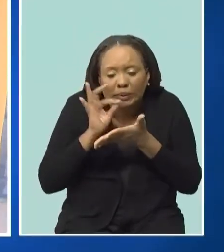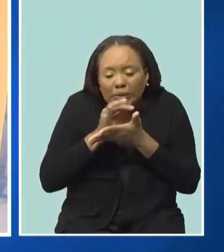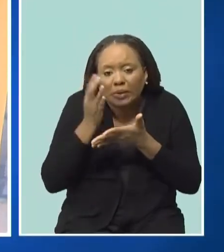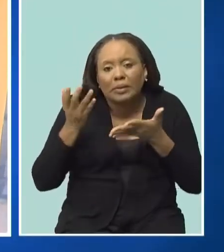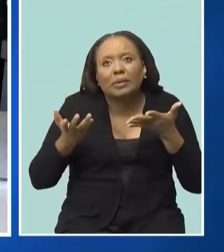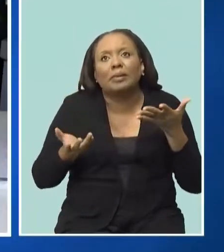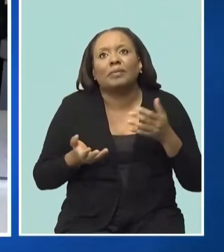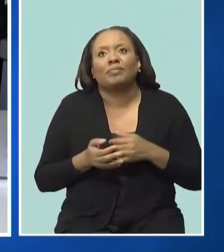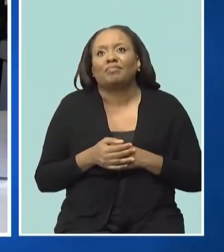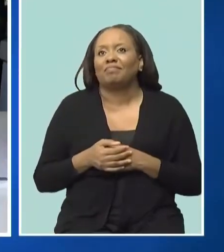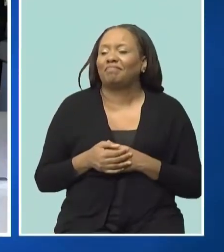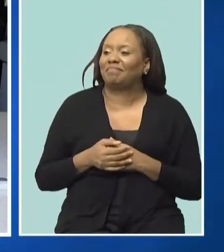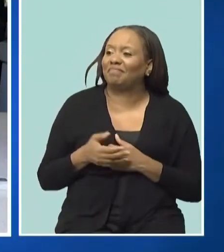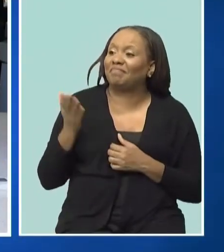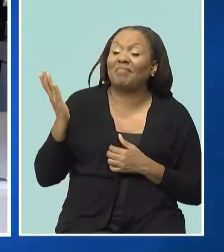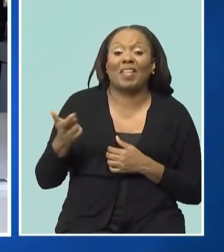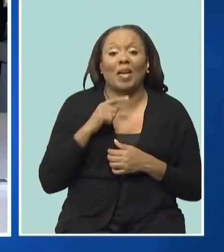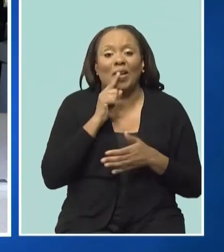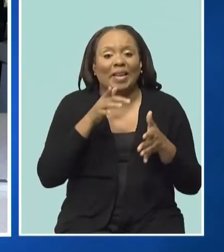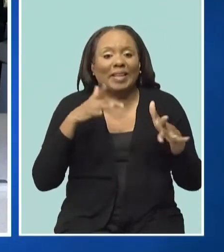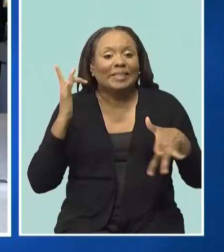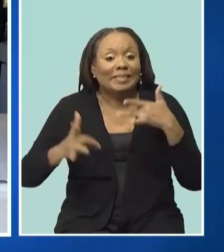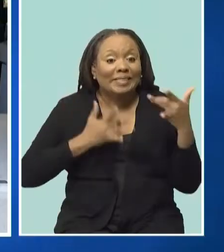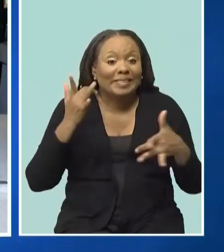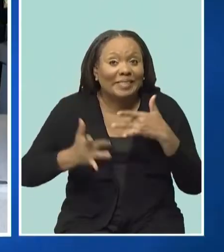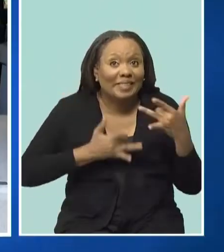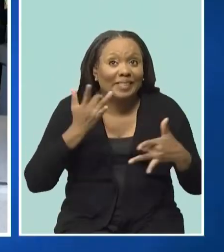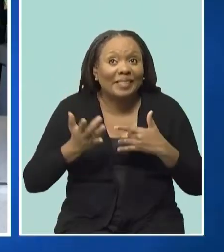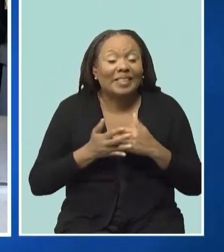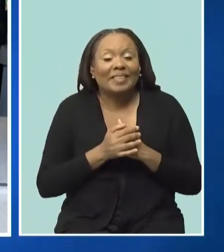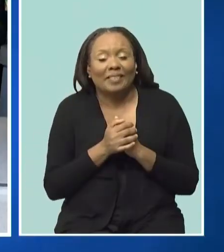drink. I'm kind of like excited. Yeah, it's good that